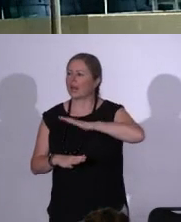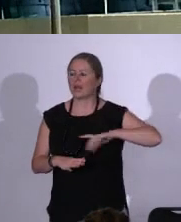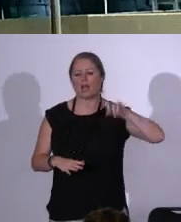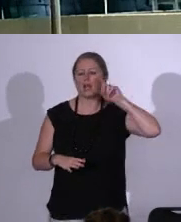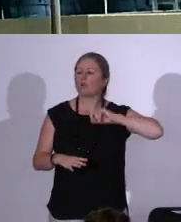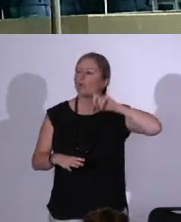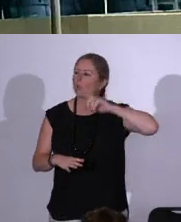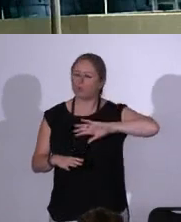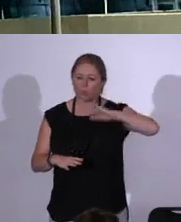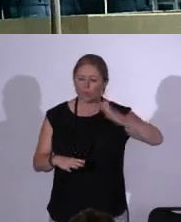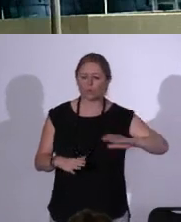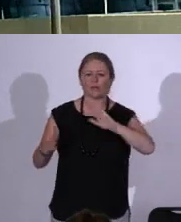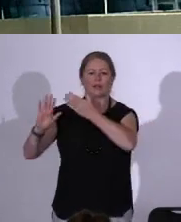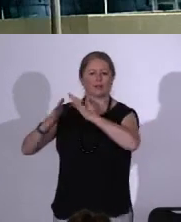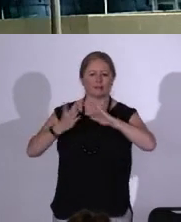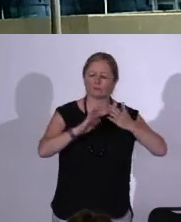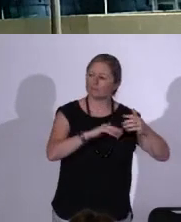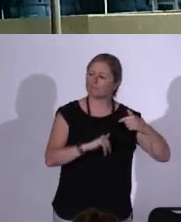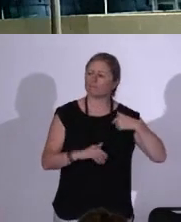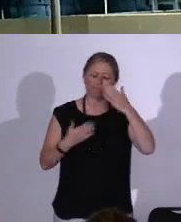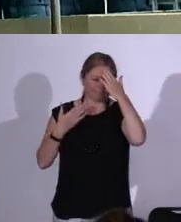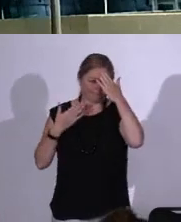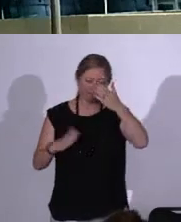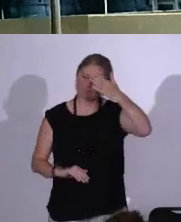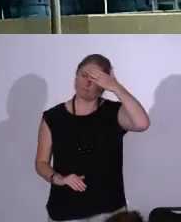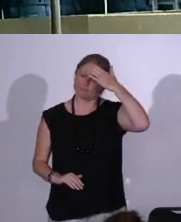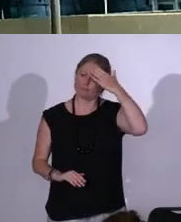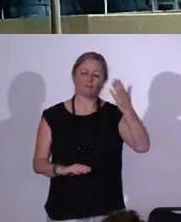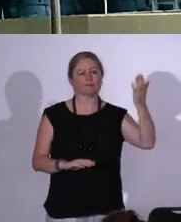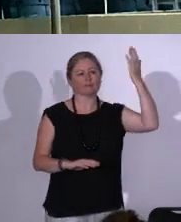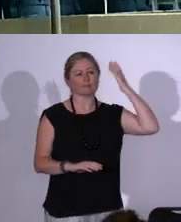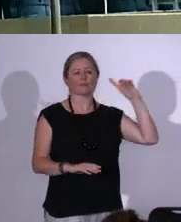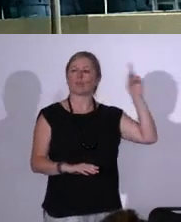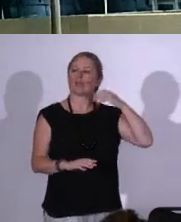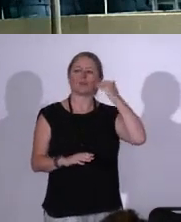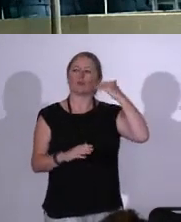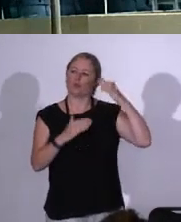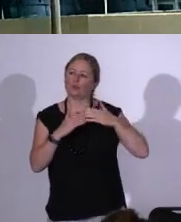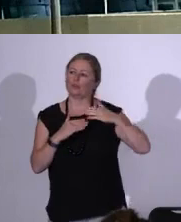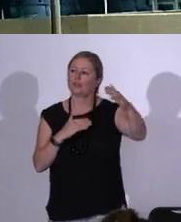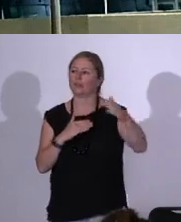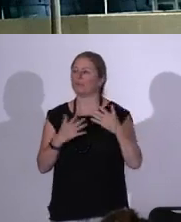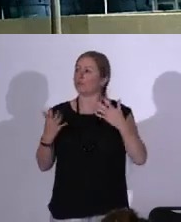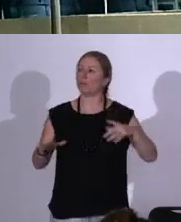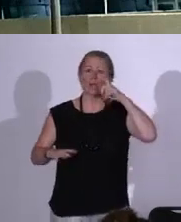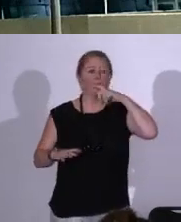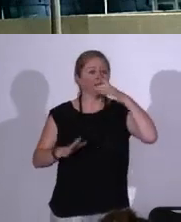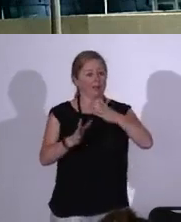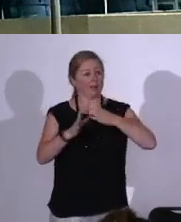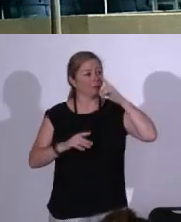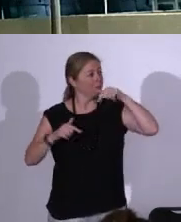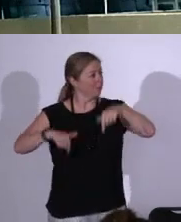And I'd like to personally pay my respects to the elders past, present, and future, and to anyone who is present with us here